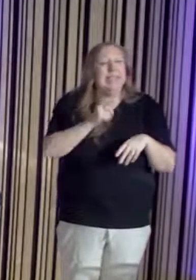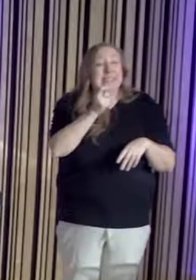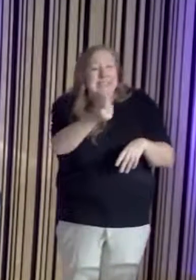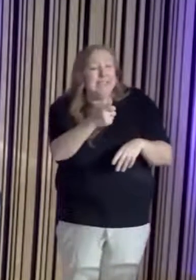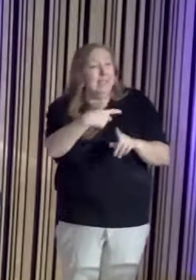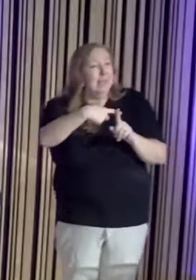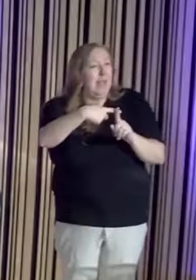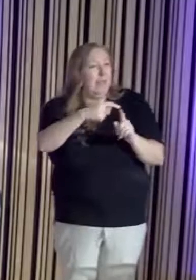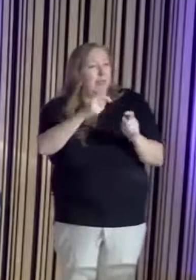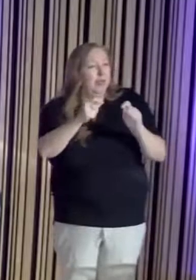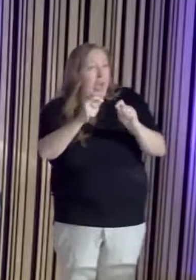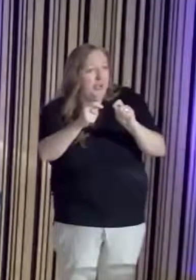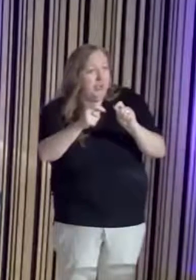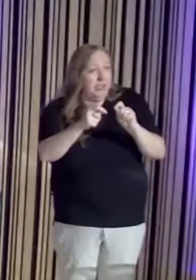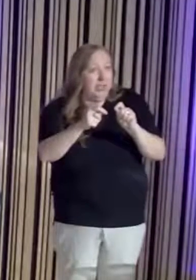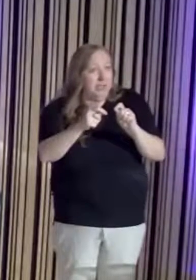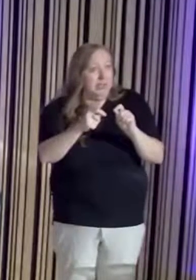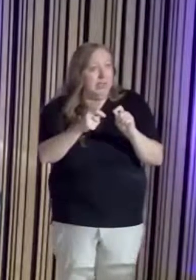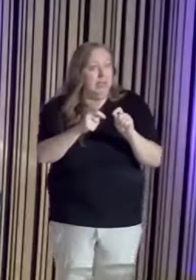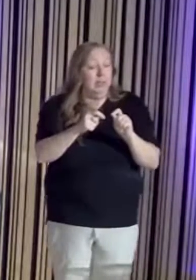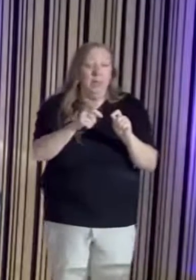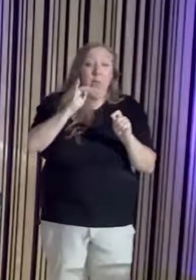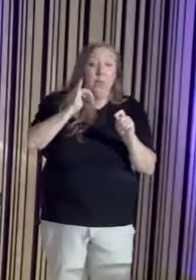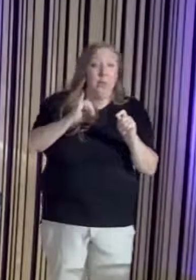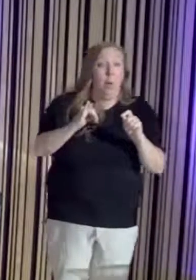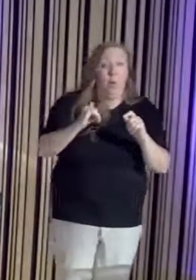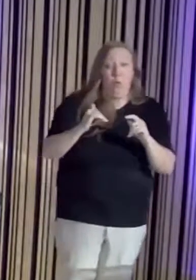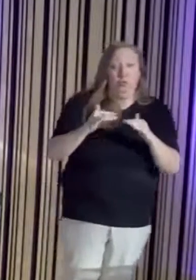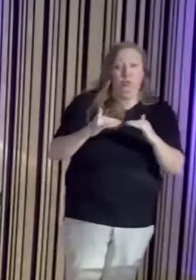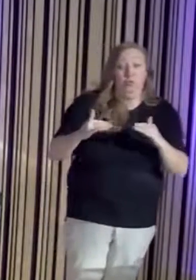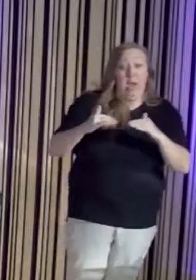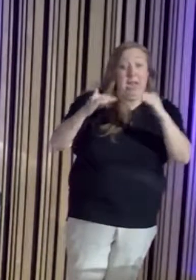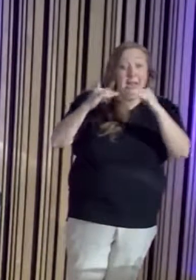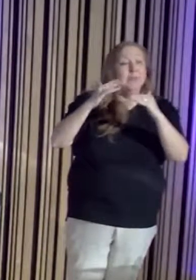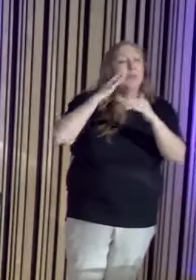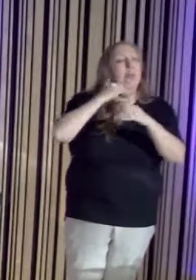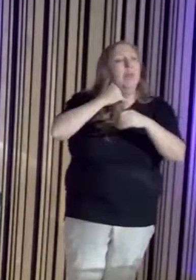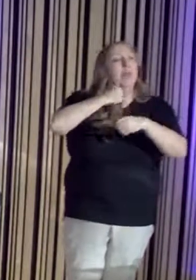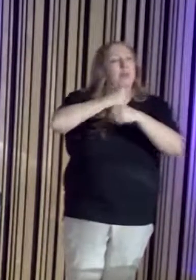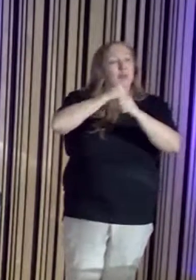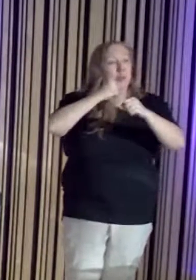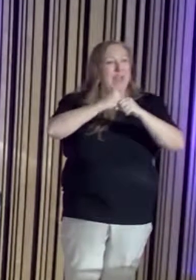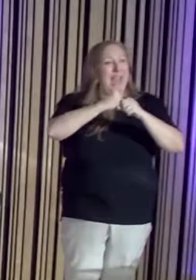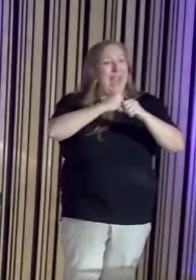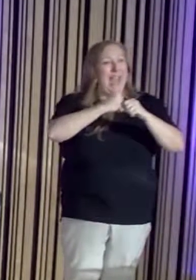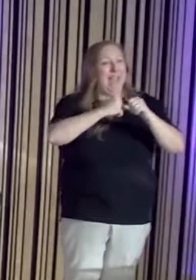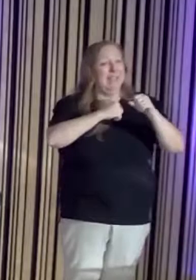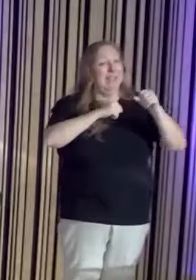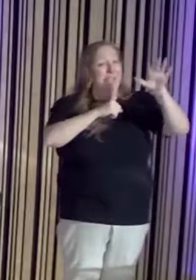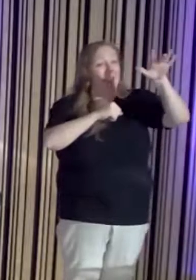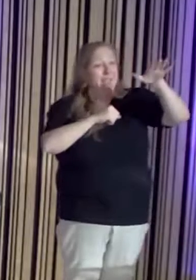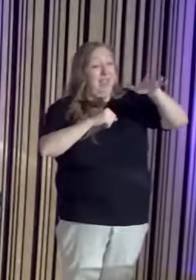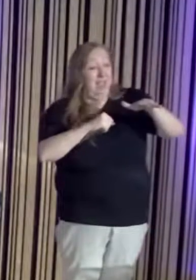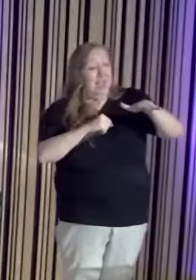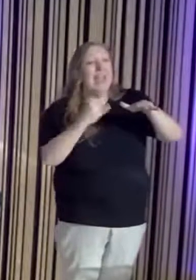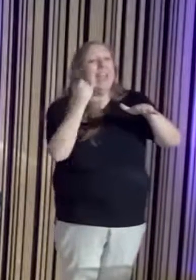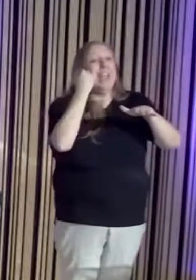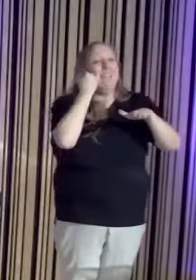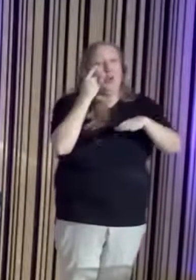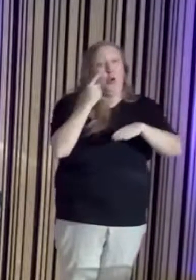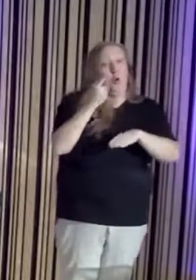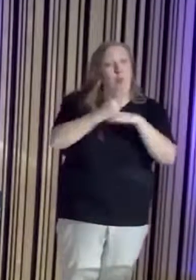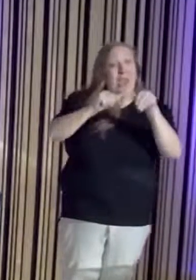temperature. Those gradients will actually create a surface on which, if you're the right shape, you can glide